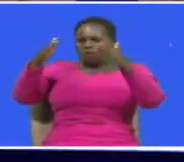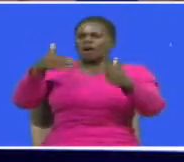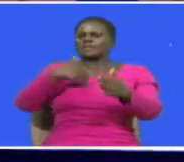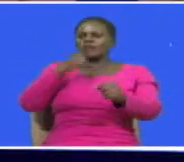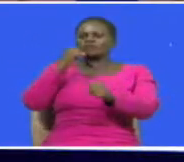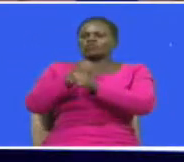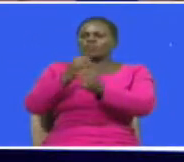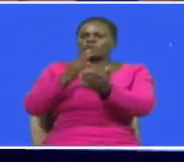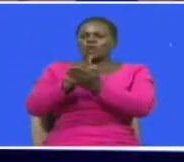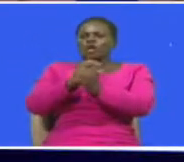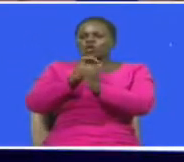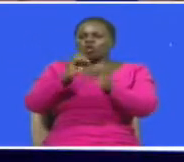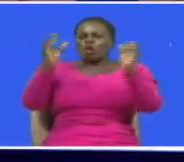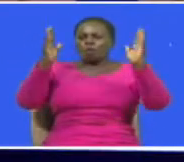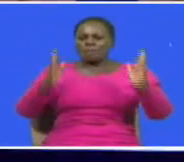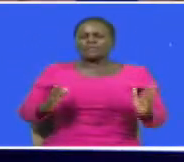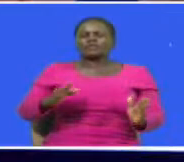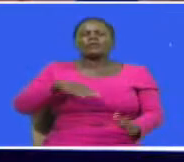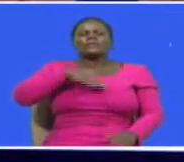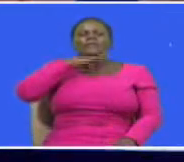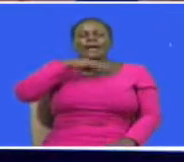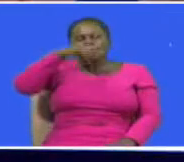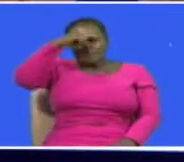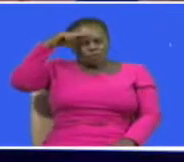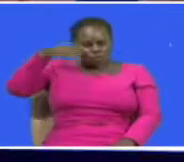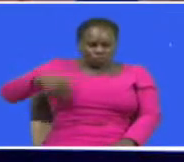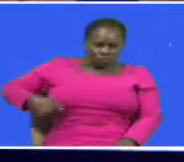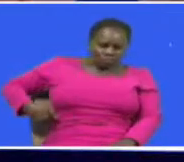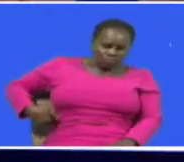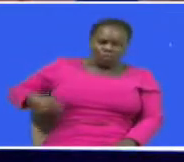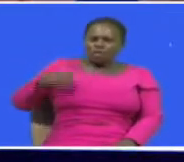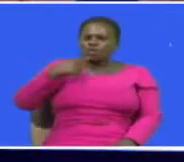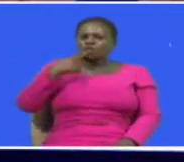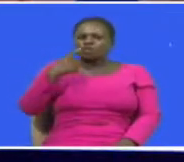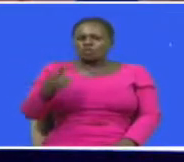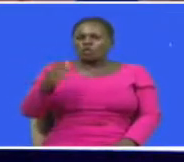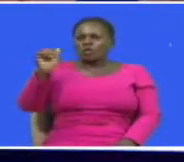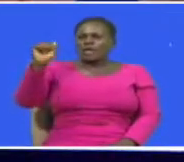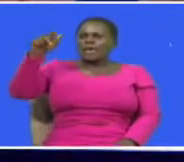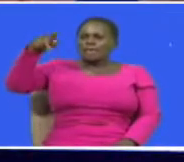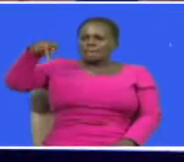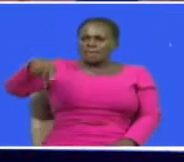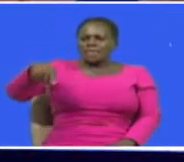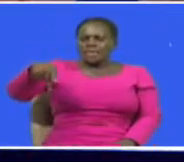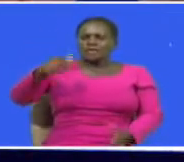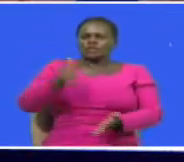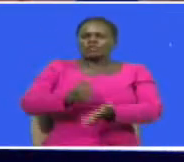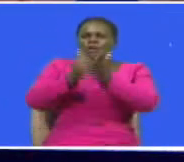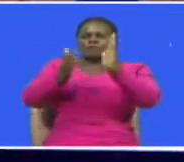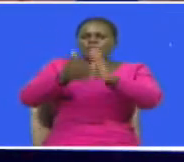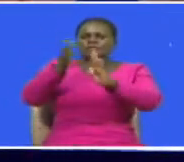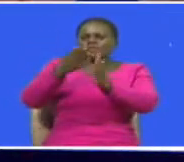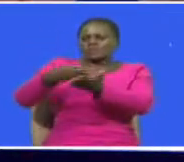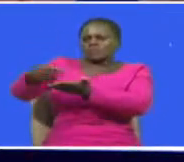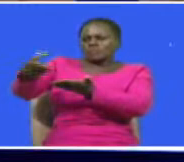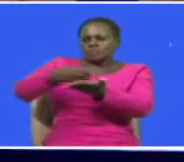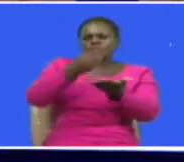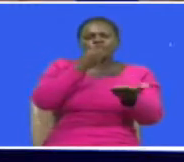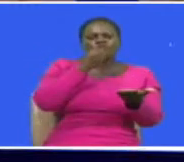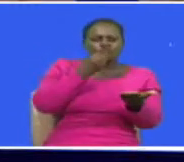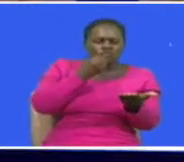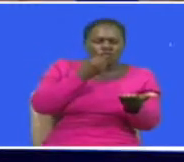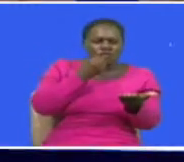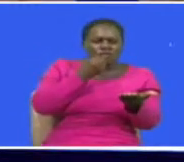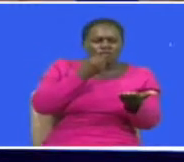to ensuring that no Kenyan dies of hunger. He told provisional administrators to help quickly distribute the food